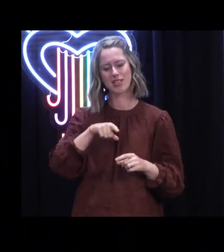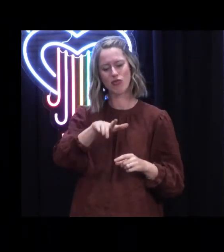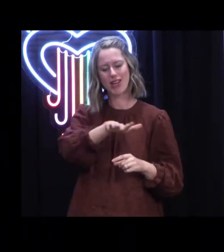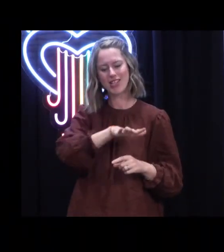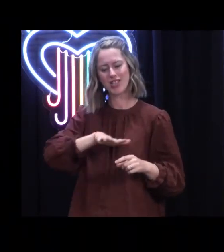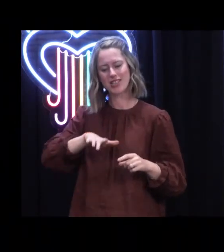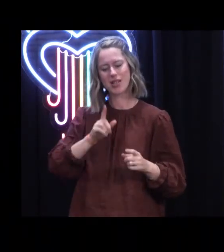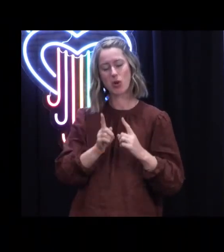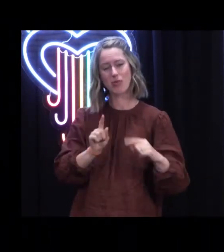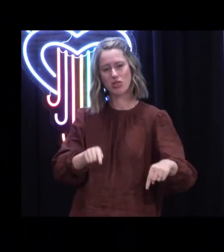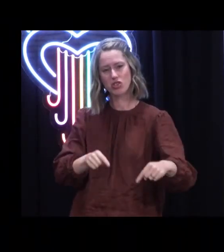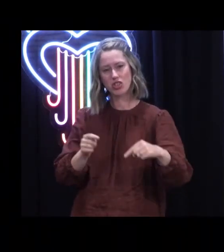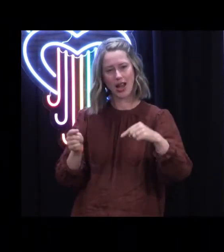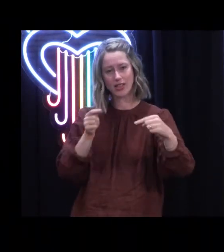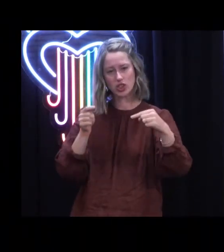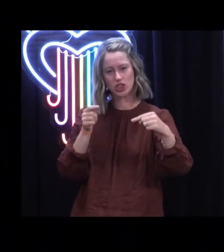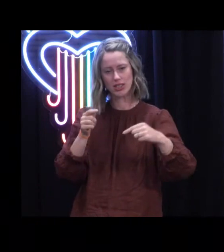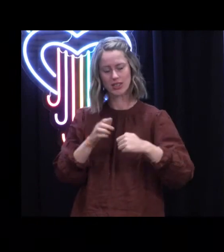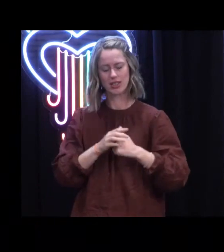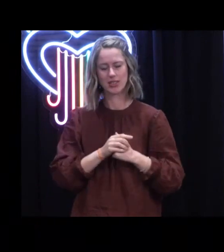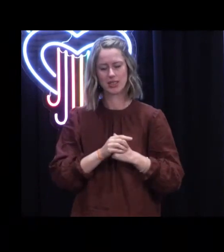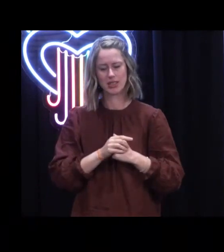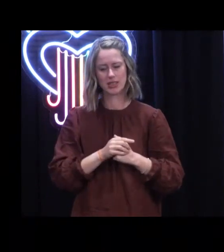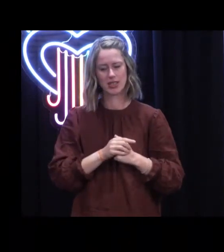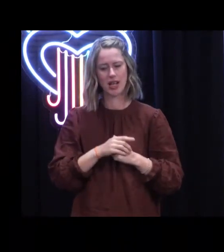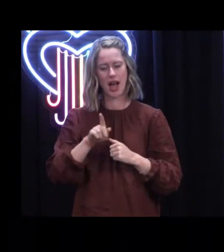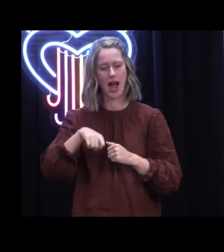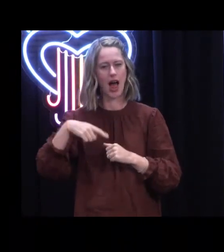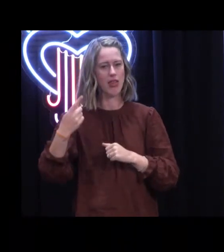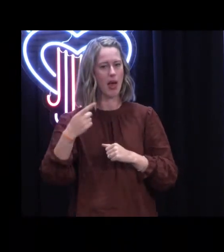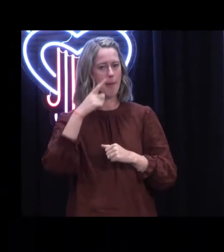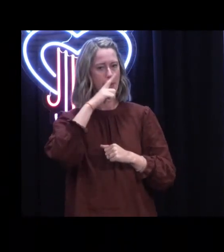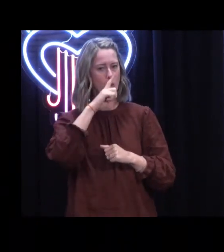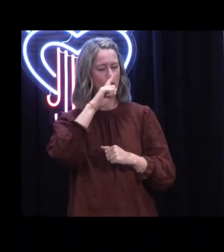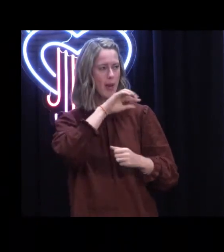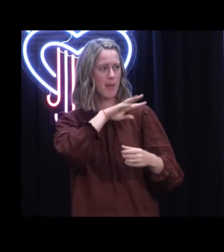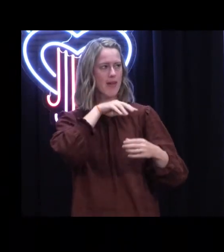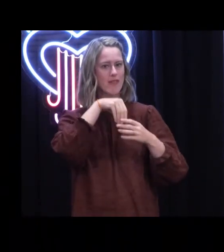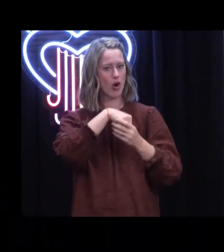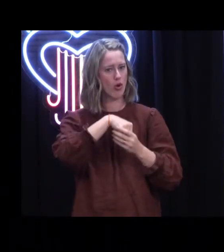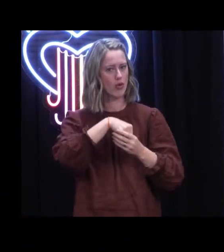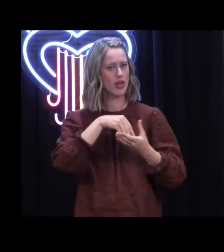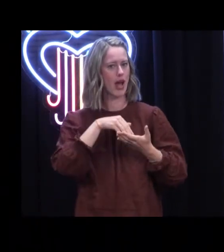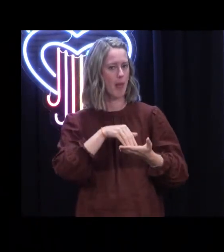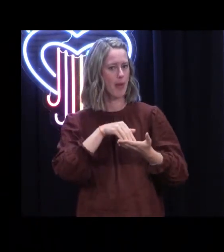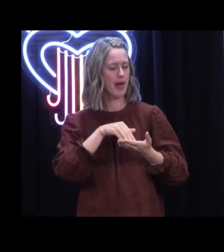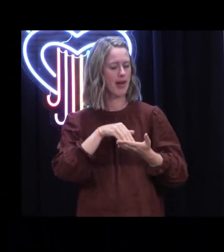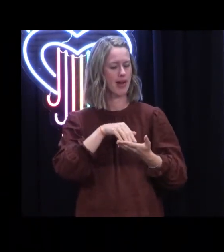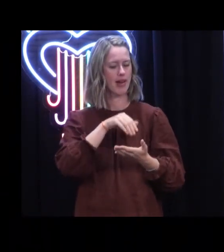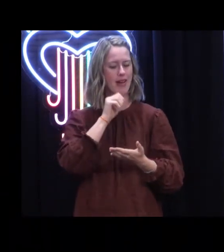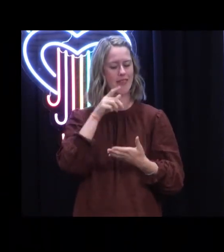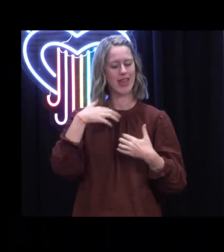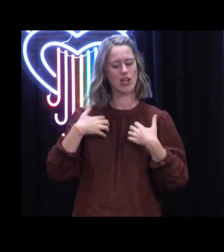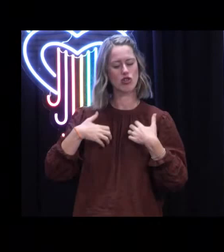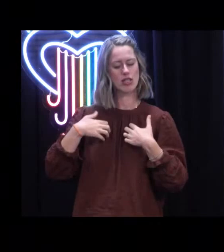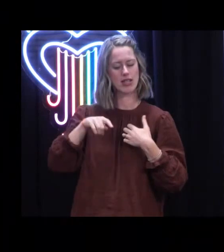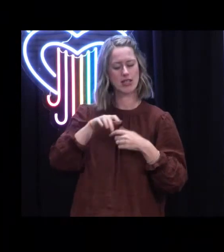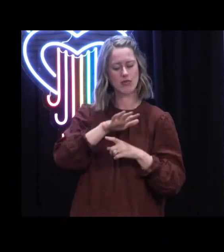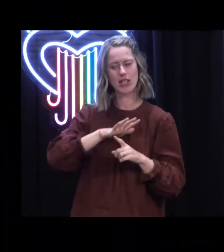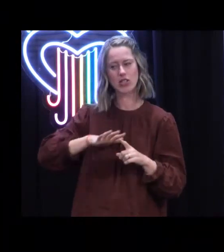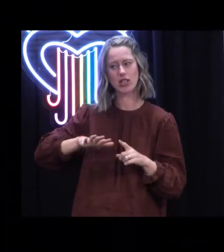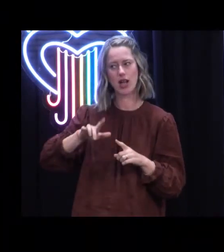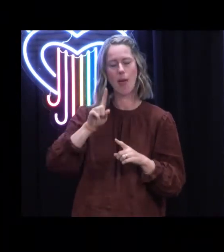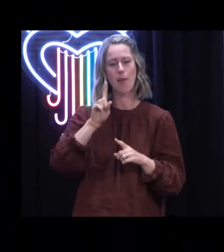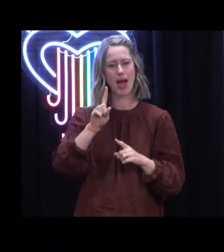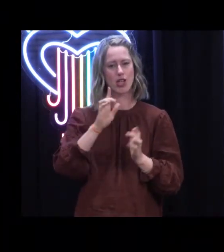region. There is a role that others can play in taking an interest in our region, but the lens